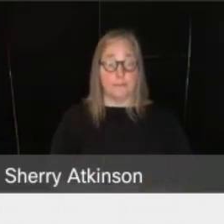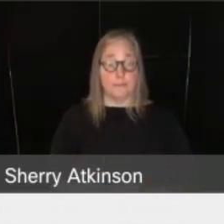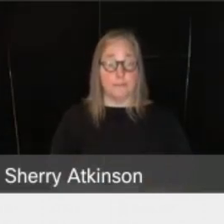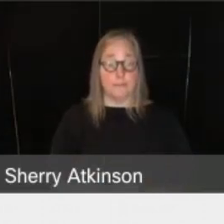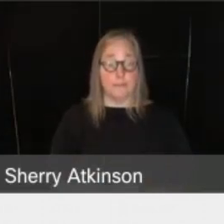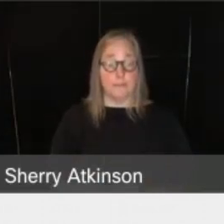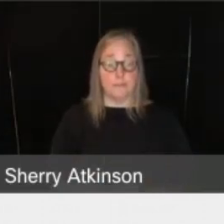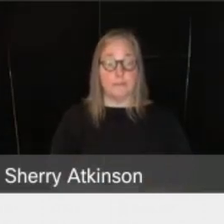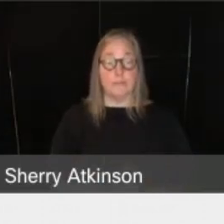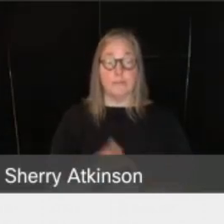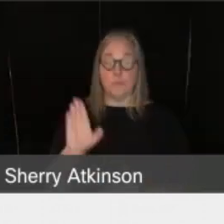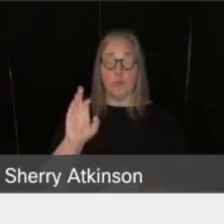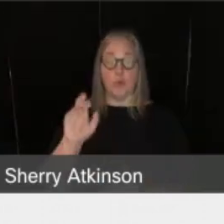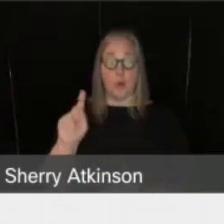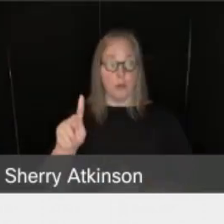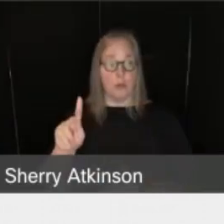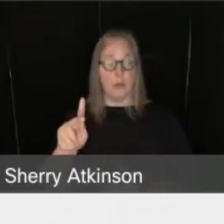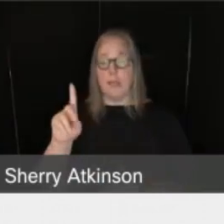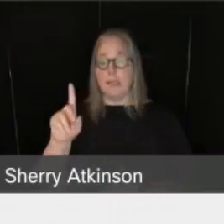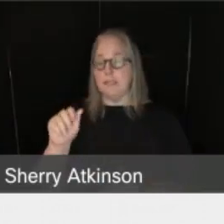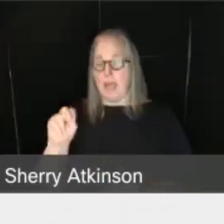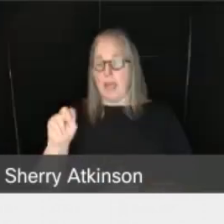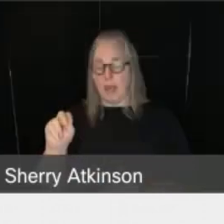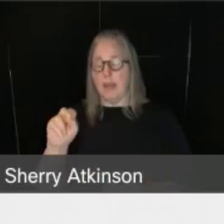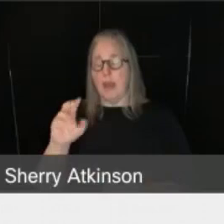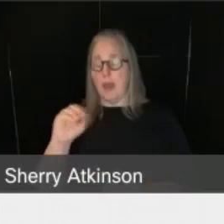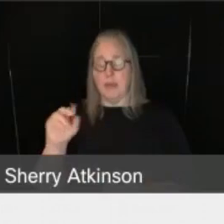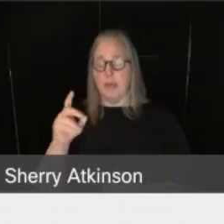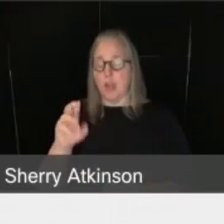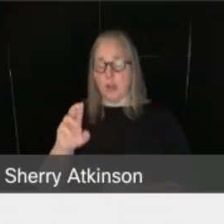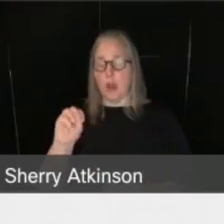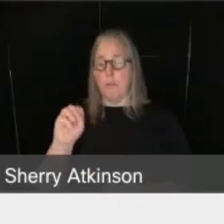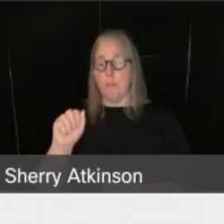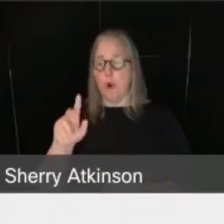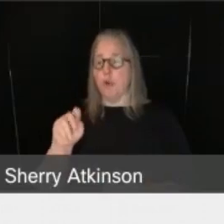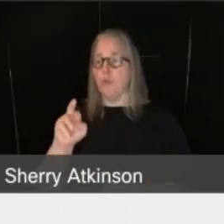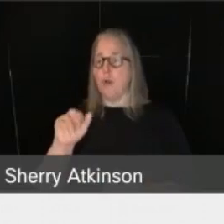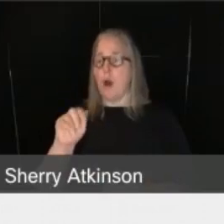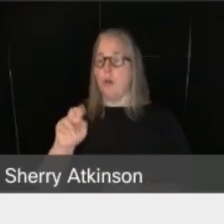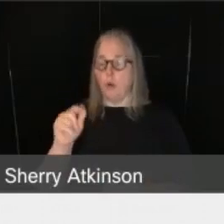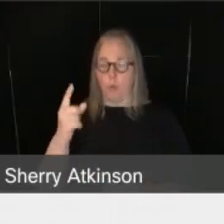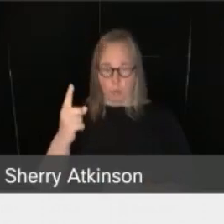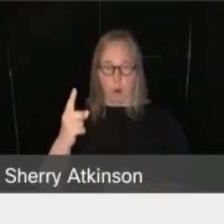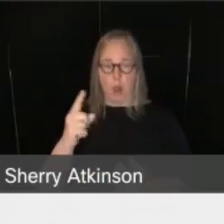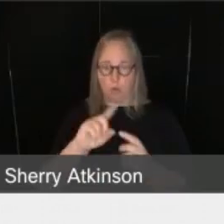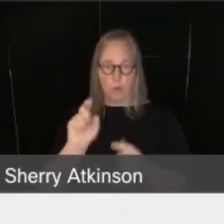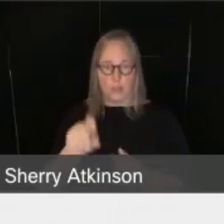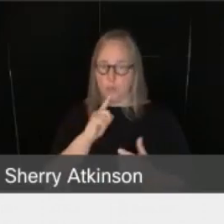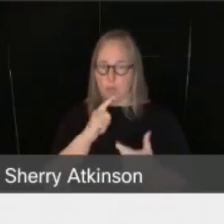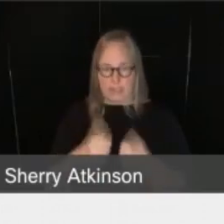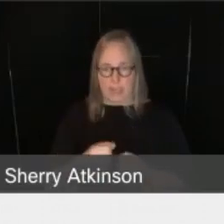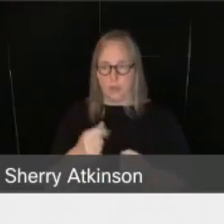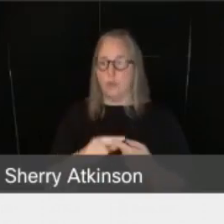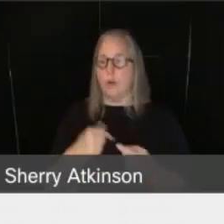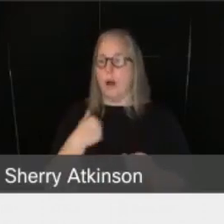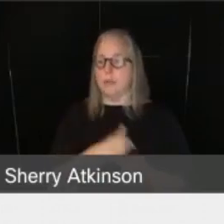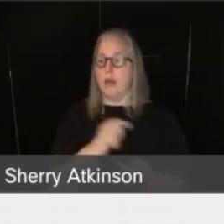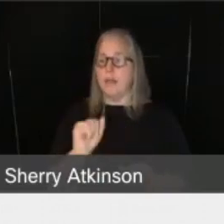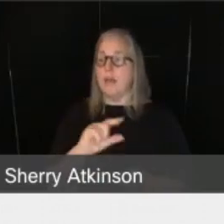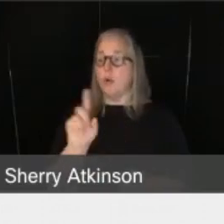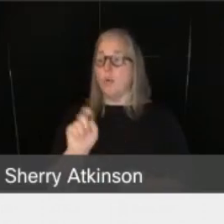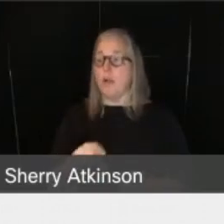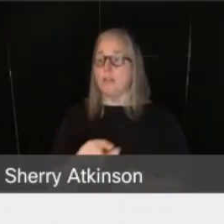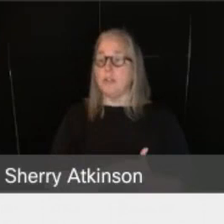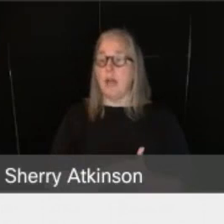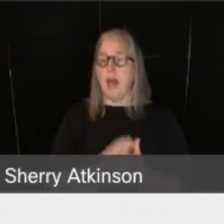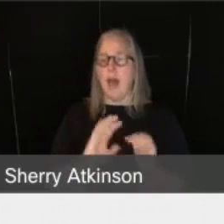Oh, I'm sorry. Dan and Dr. Materano, we have a question that was texted to us. And the question is